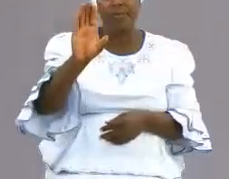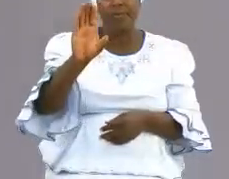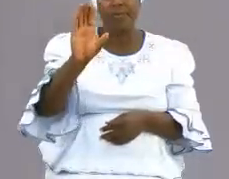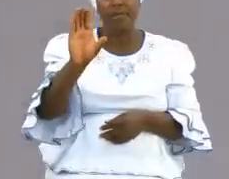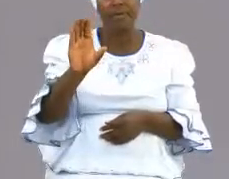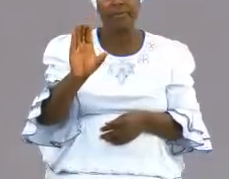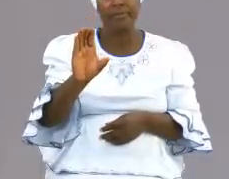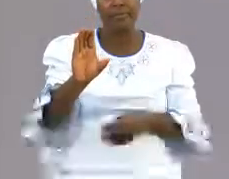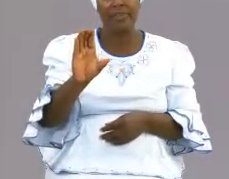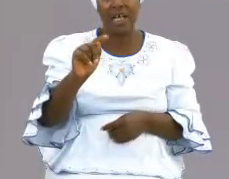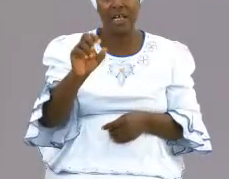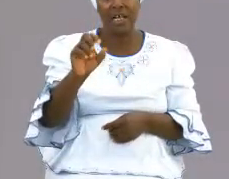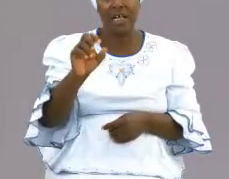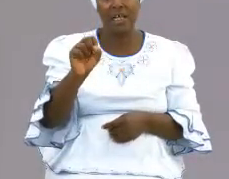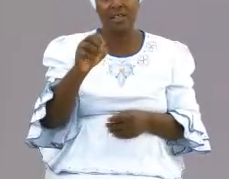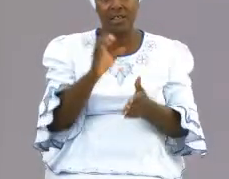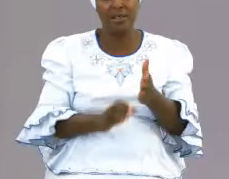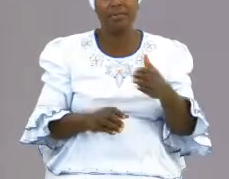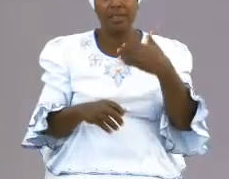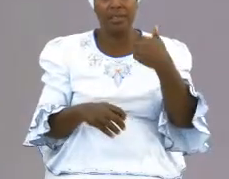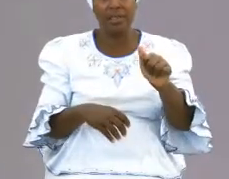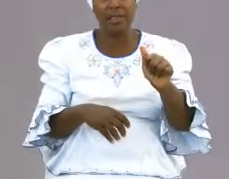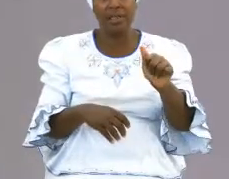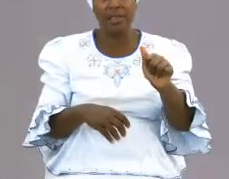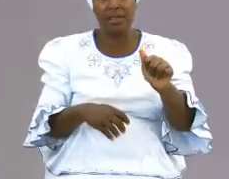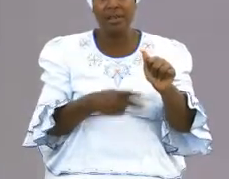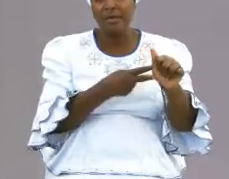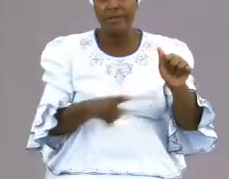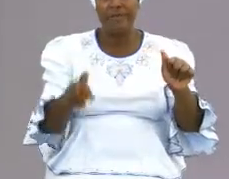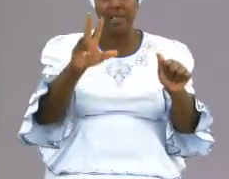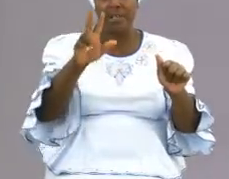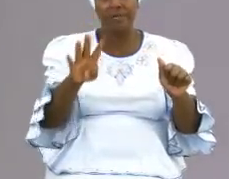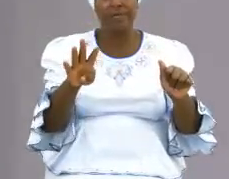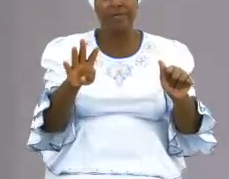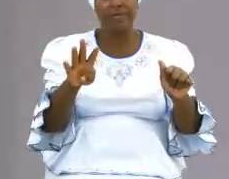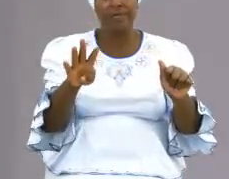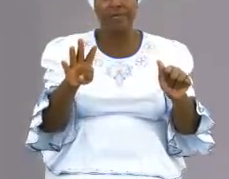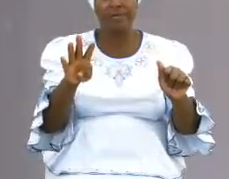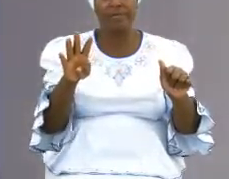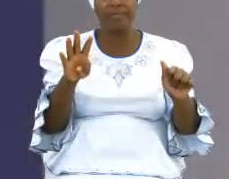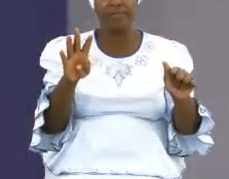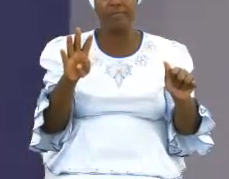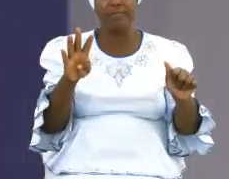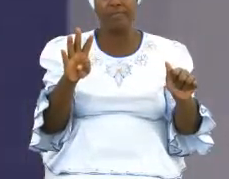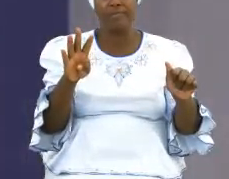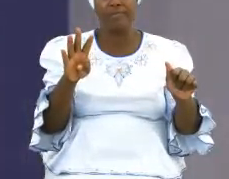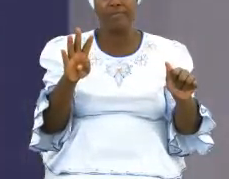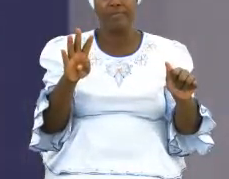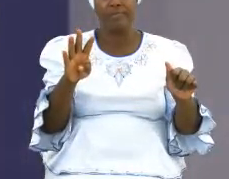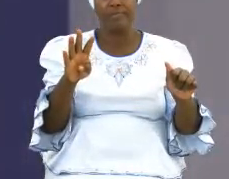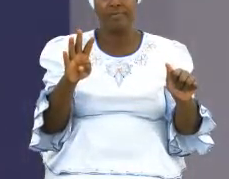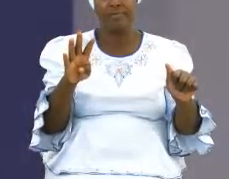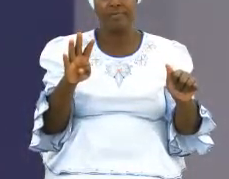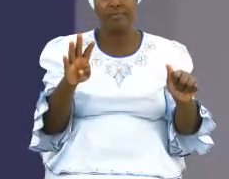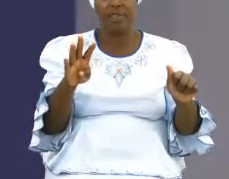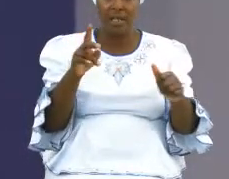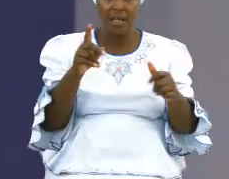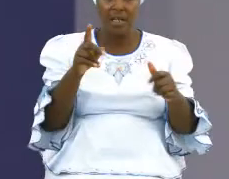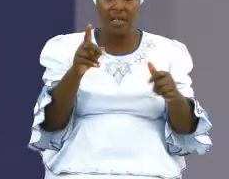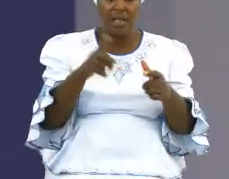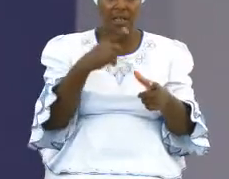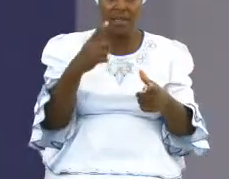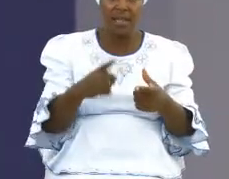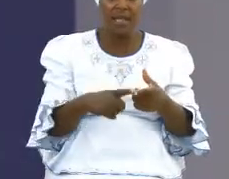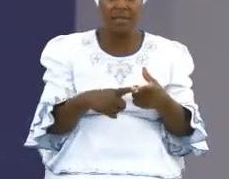from verse 34. Acts chapter 10, verse 34. Then Peter opened his